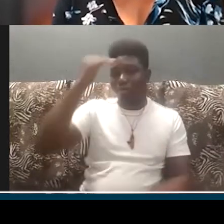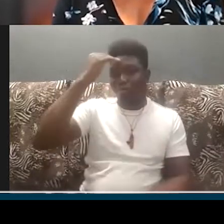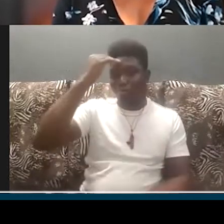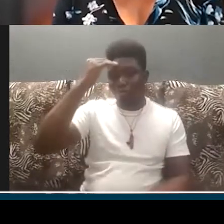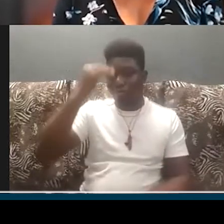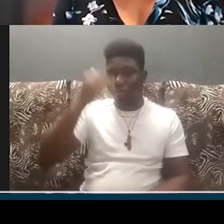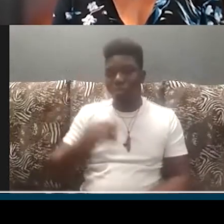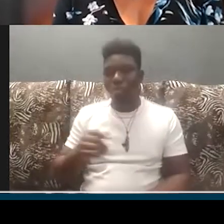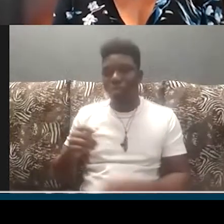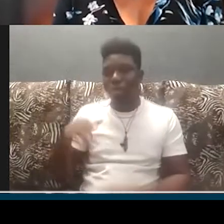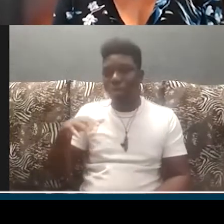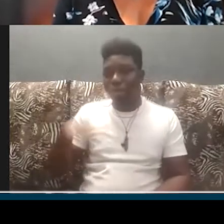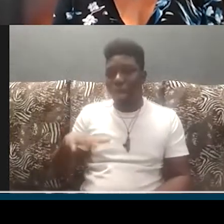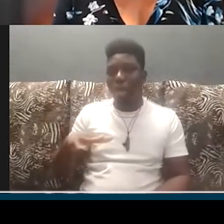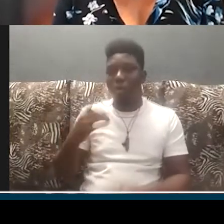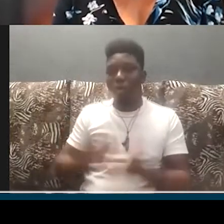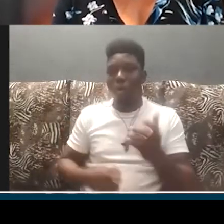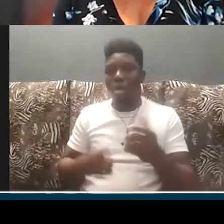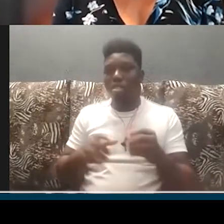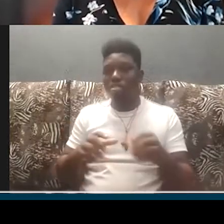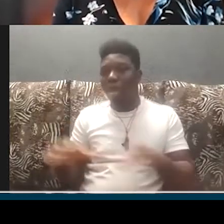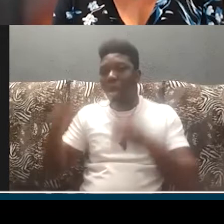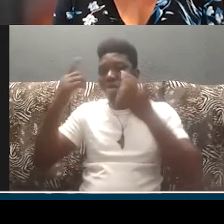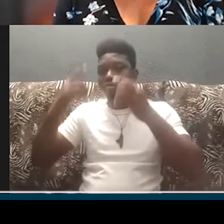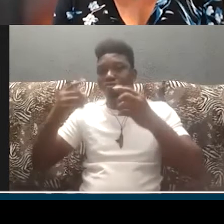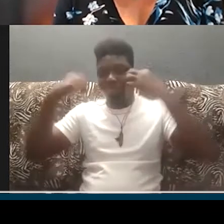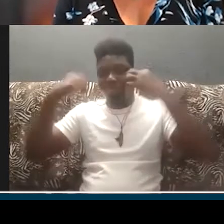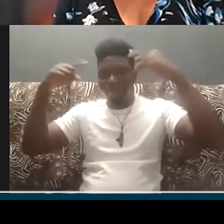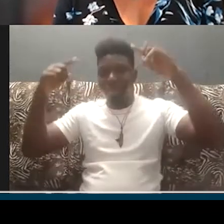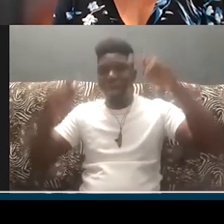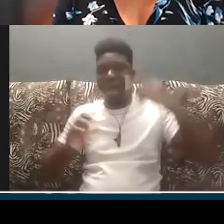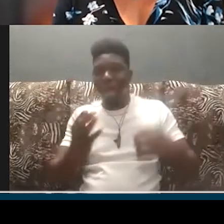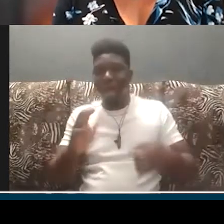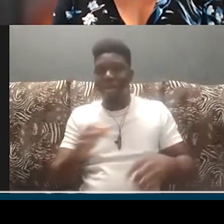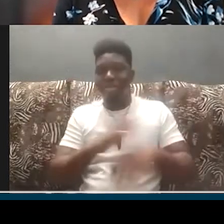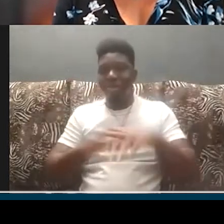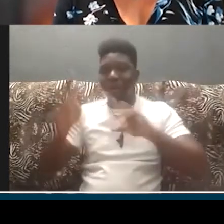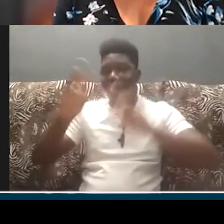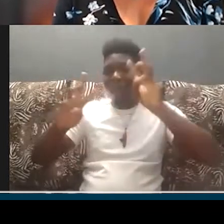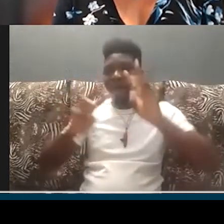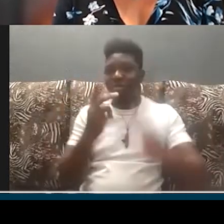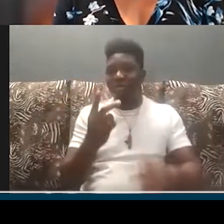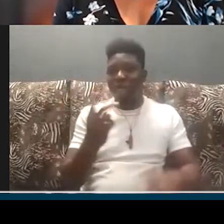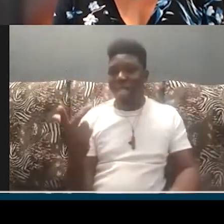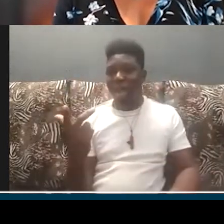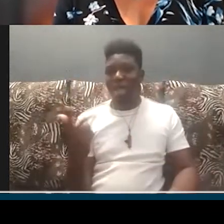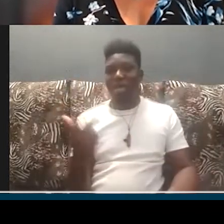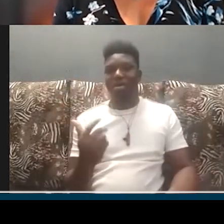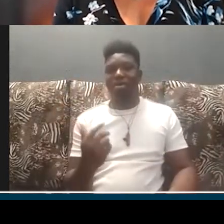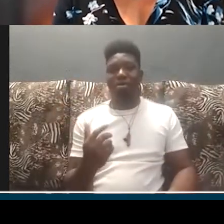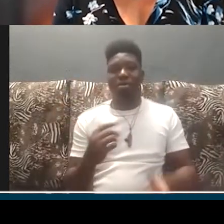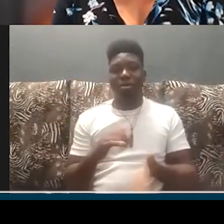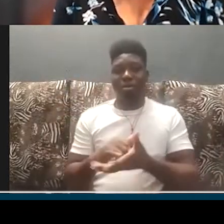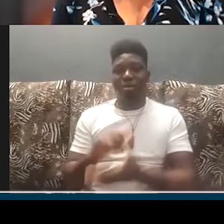success look like? Don't worry, like 2 or 3 episodes later, right, Laura Kay, we're doing Unlearning